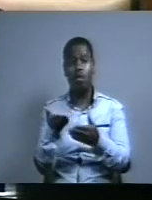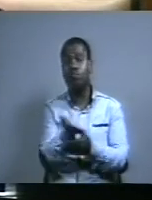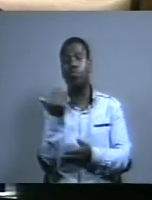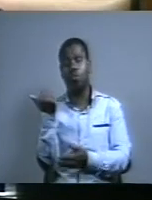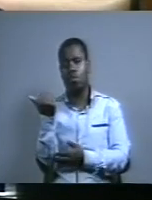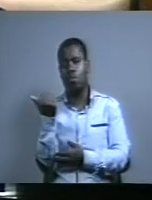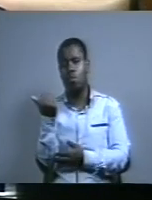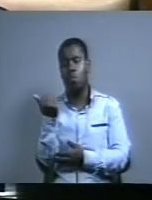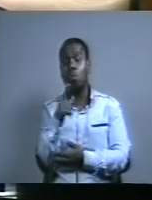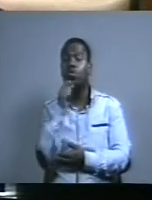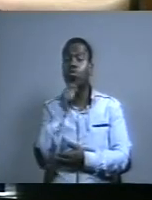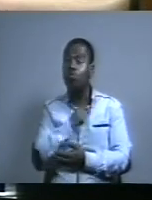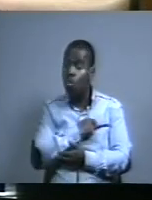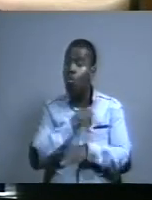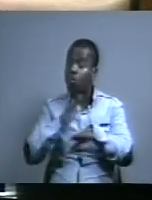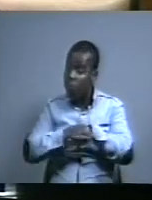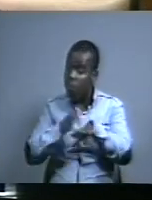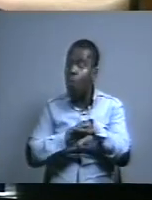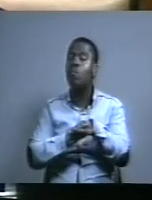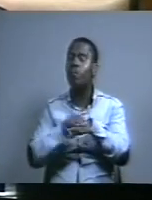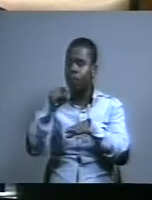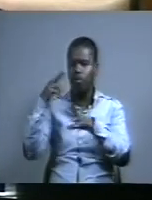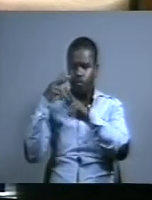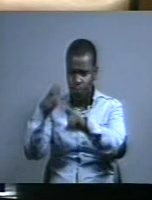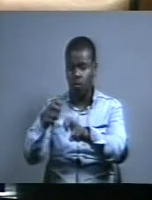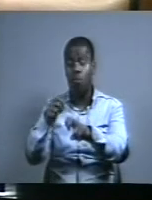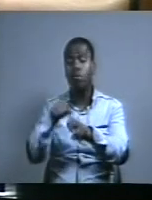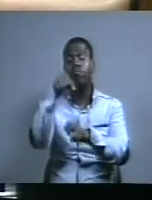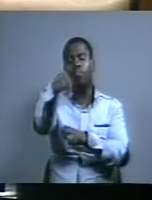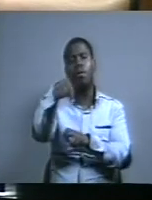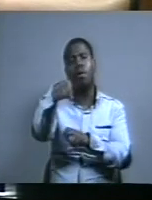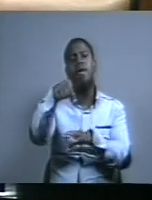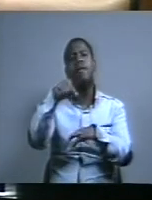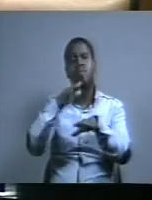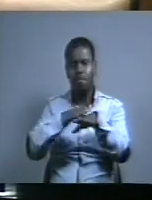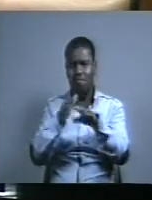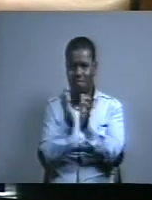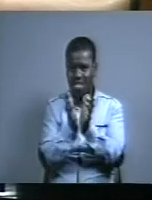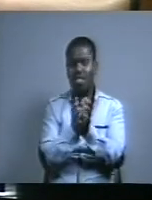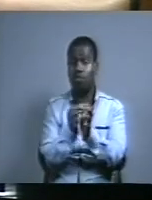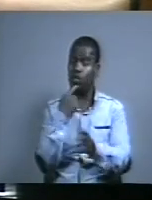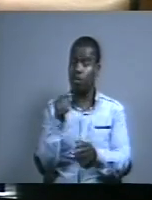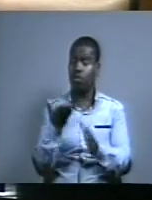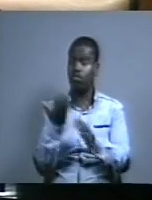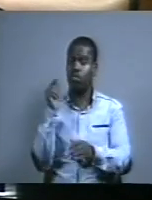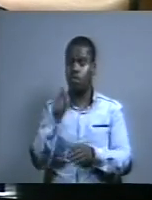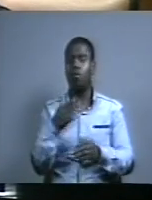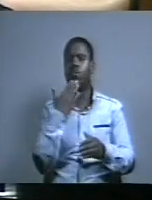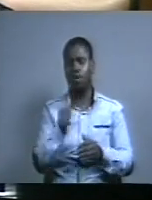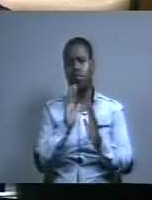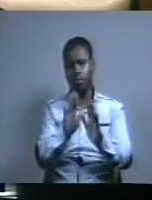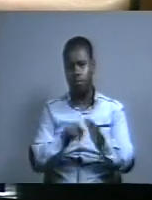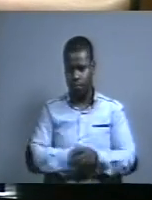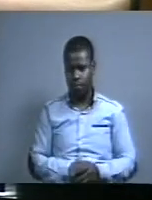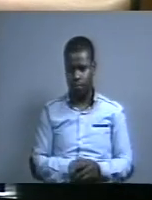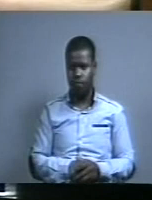It's the facts that must be found. Then at the next meeting, you'll tell her to withdraw if that is the case. Please.